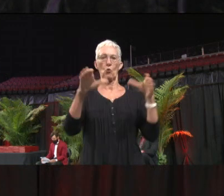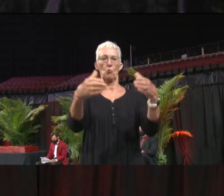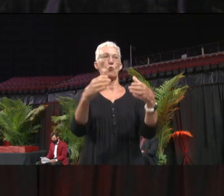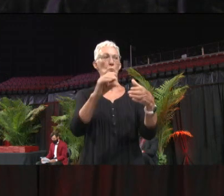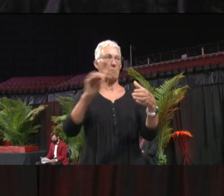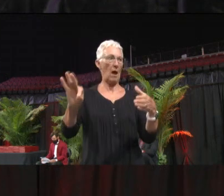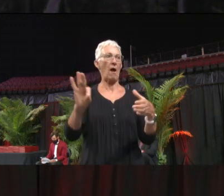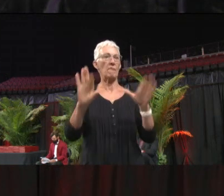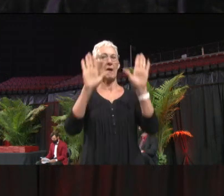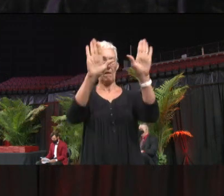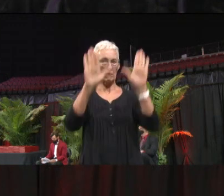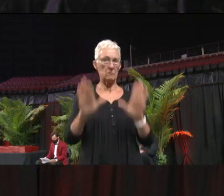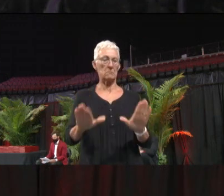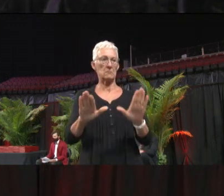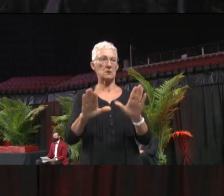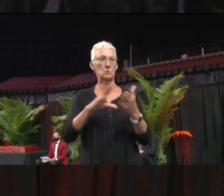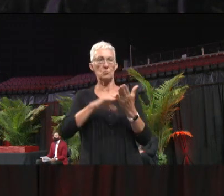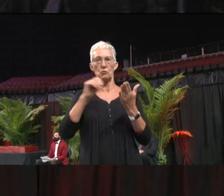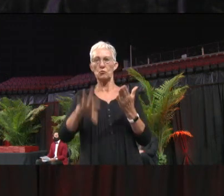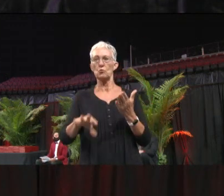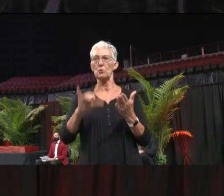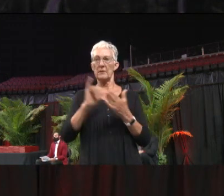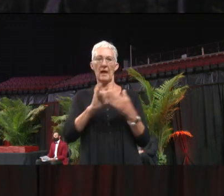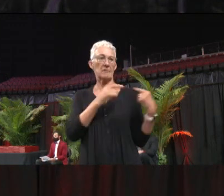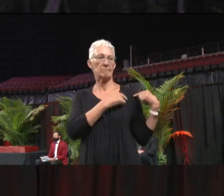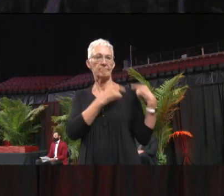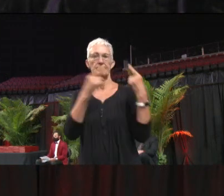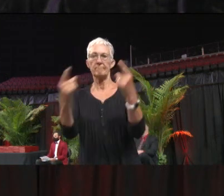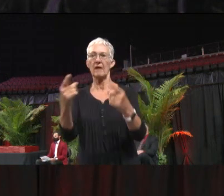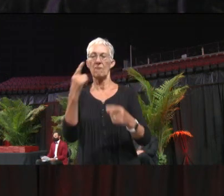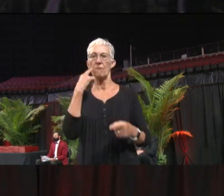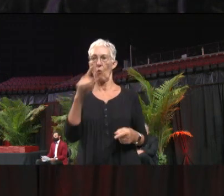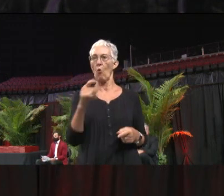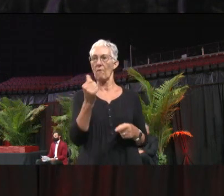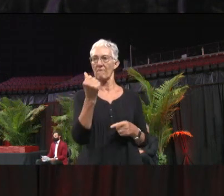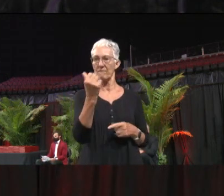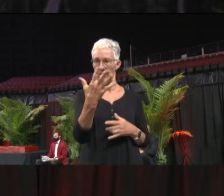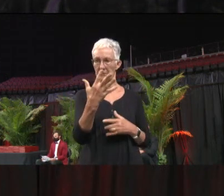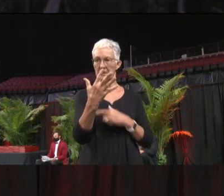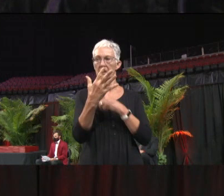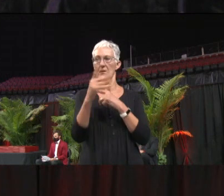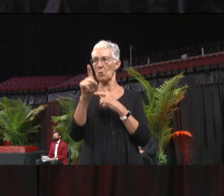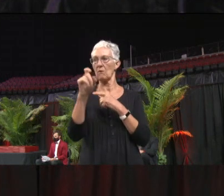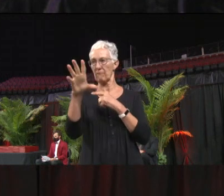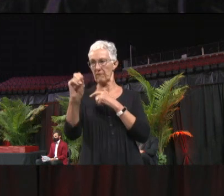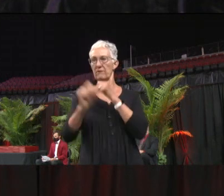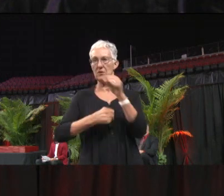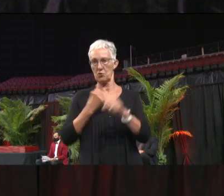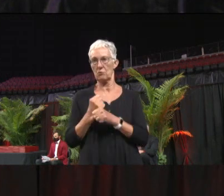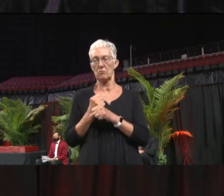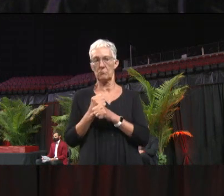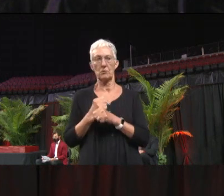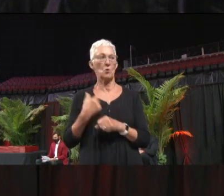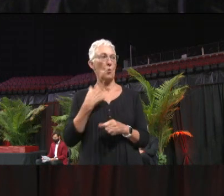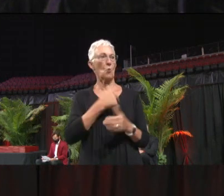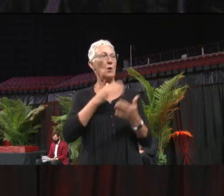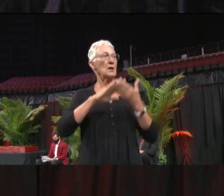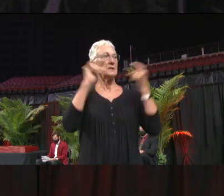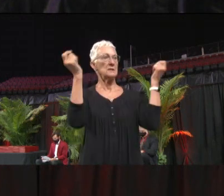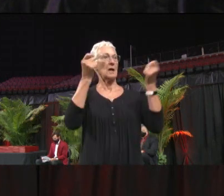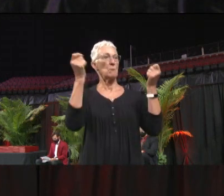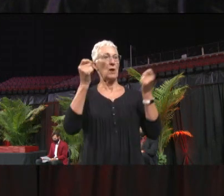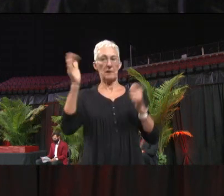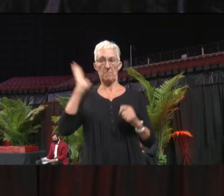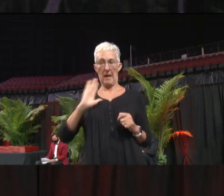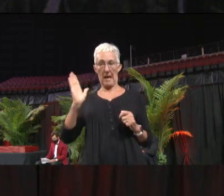15 decades. However, today is not just a celebration of what is past, it is also a